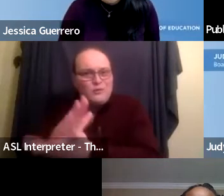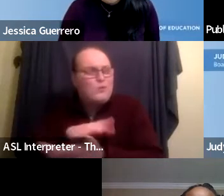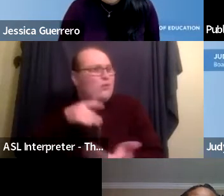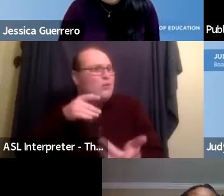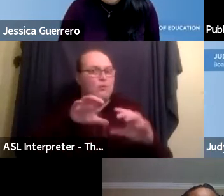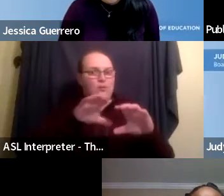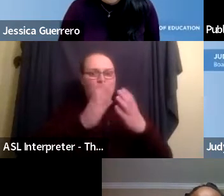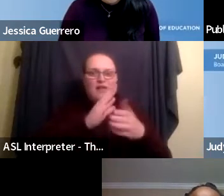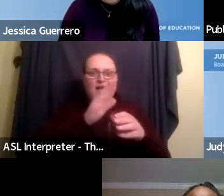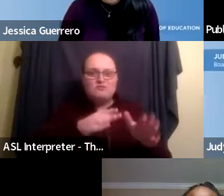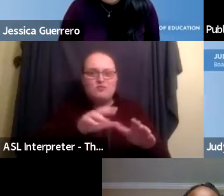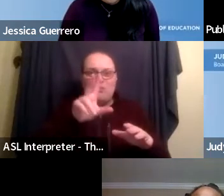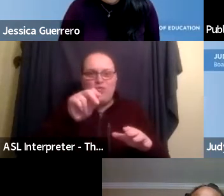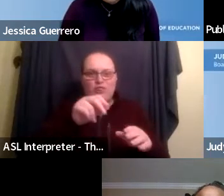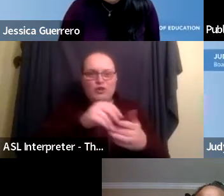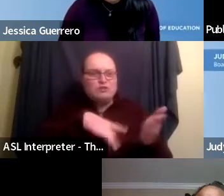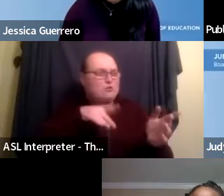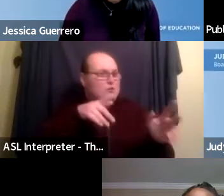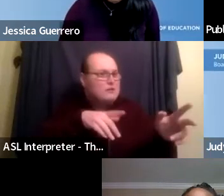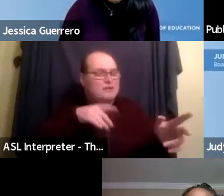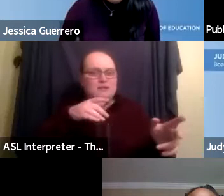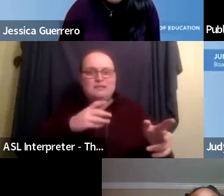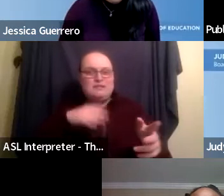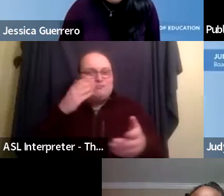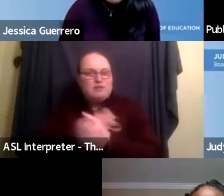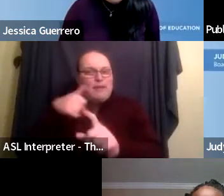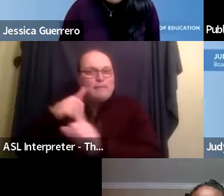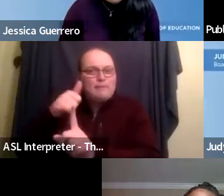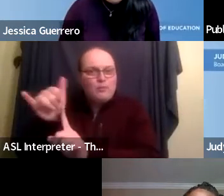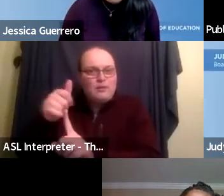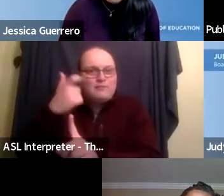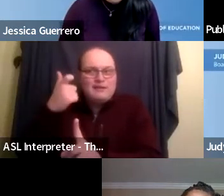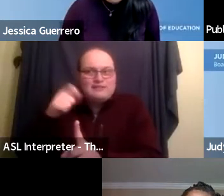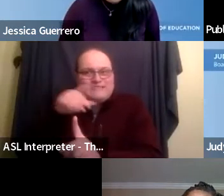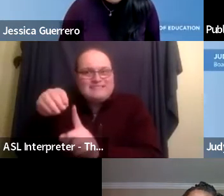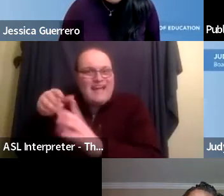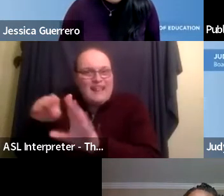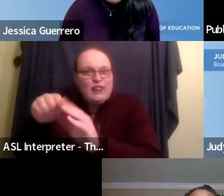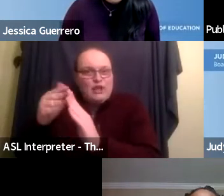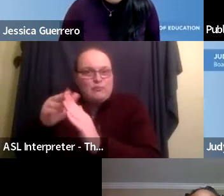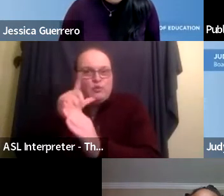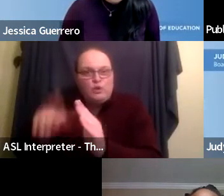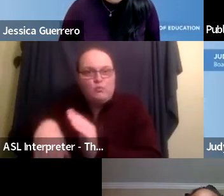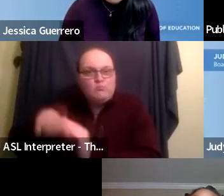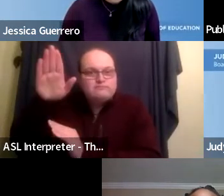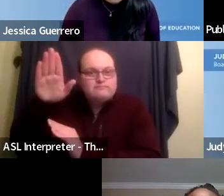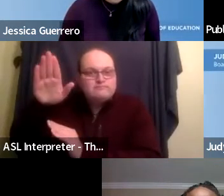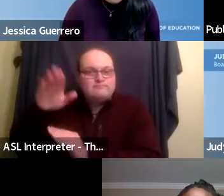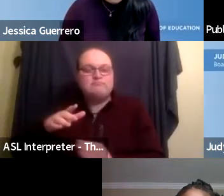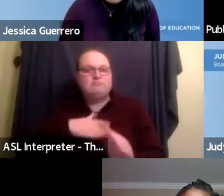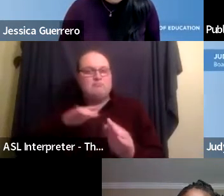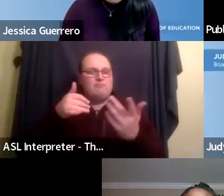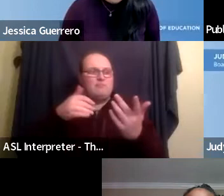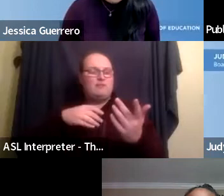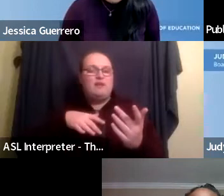My child can potentially be bullied because she's not in a community of where she knows the people that she's going to school with. My child being a